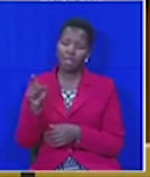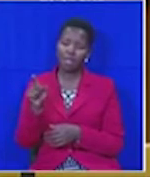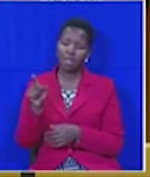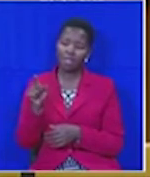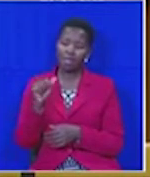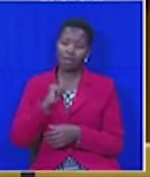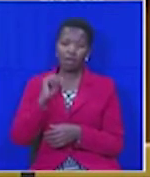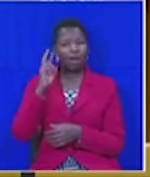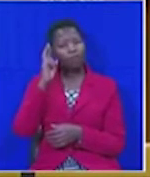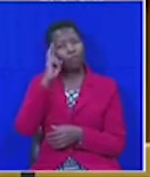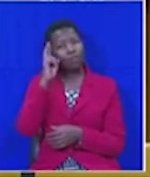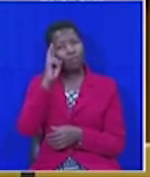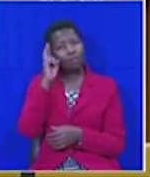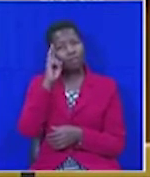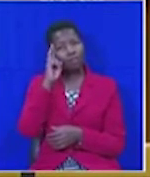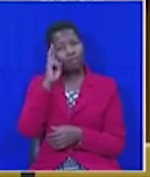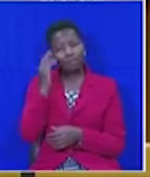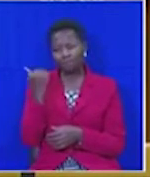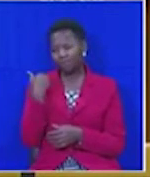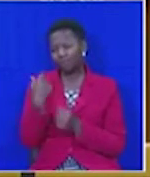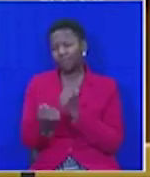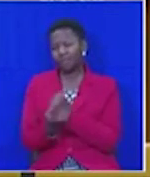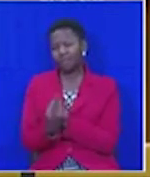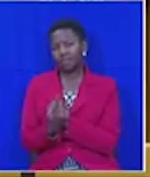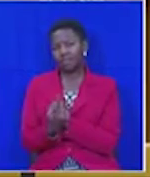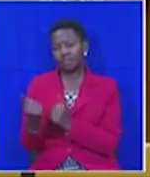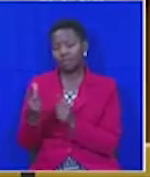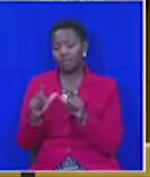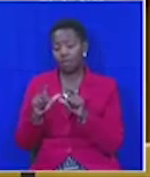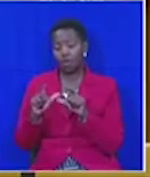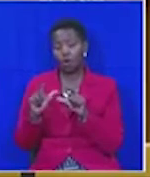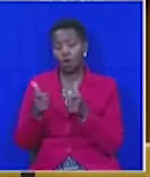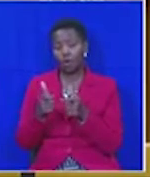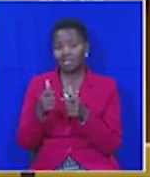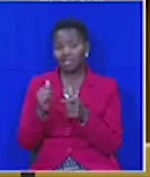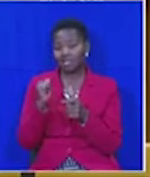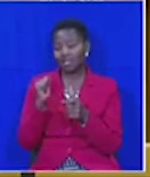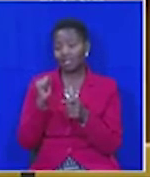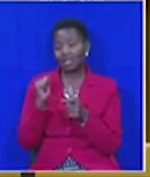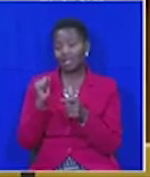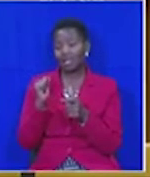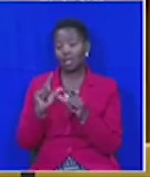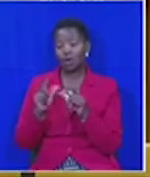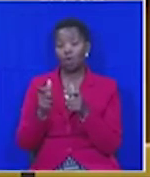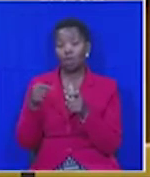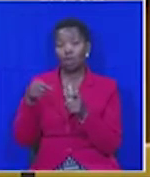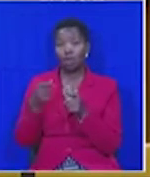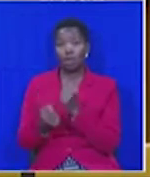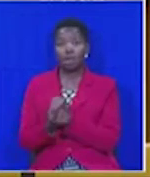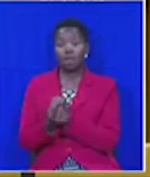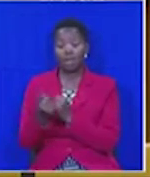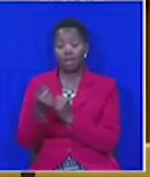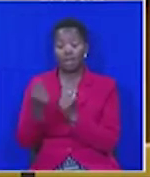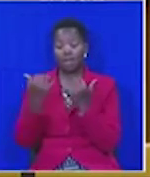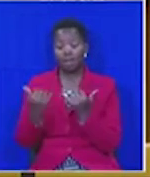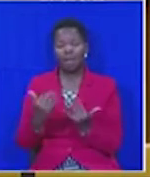I remember what happened in the committee yesterday. In the appropriation committee,